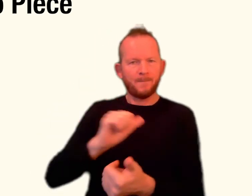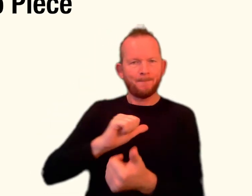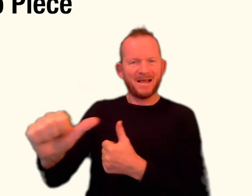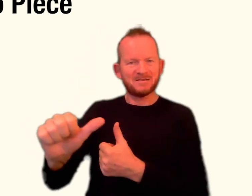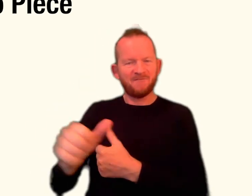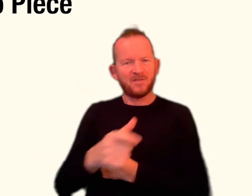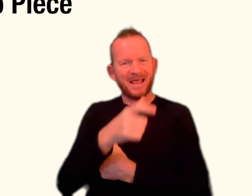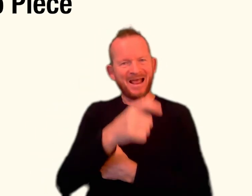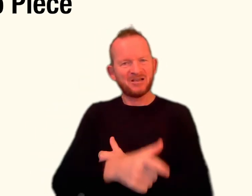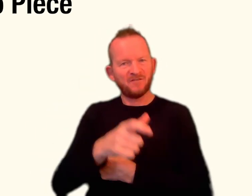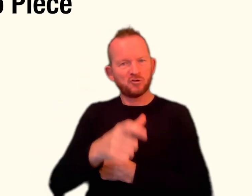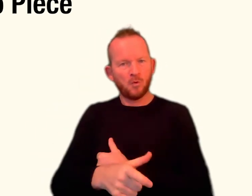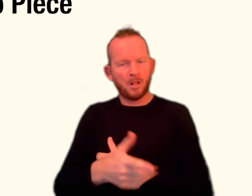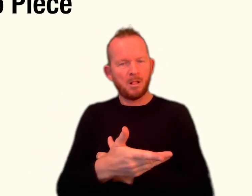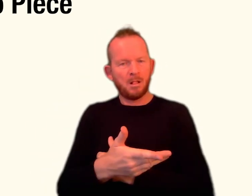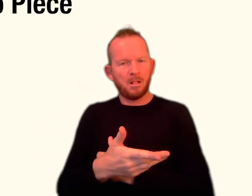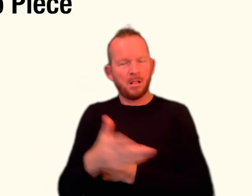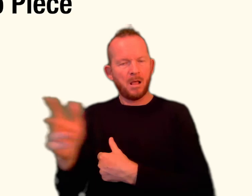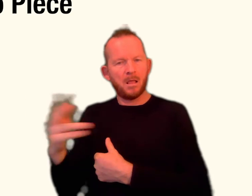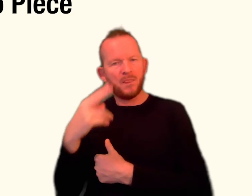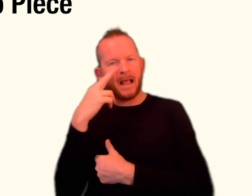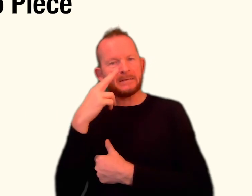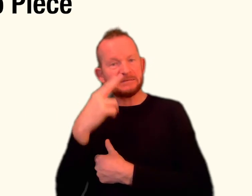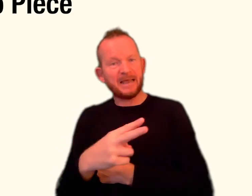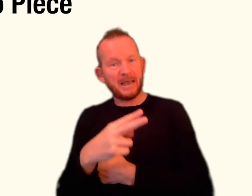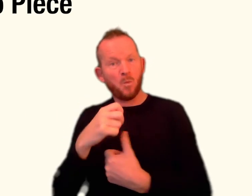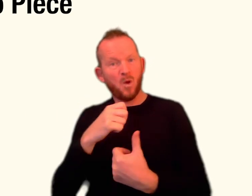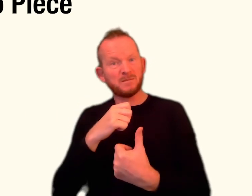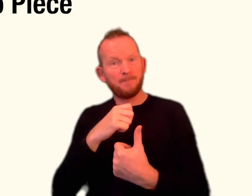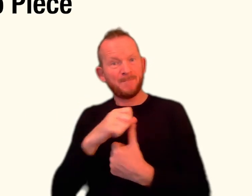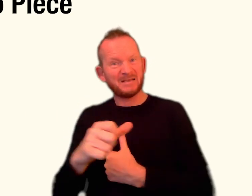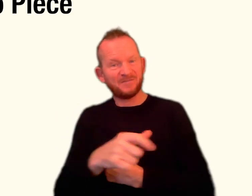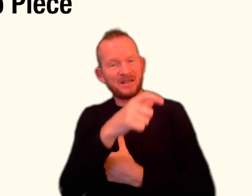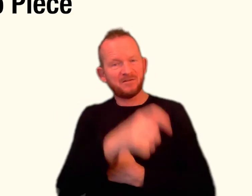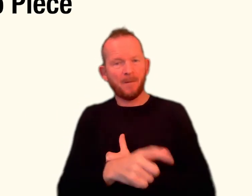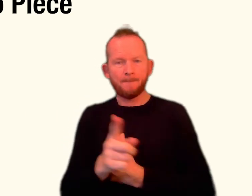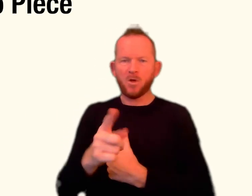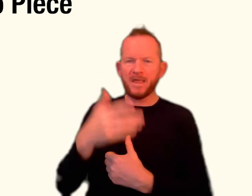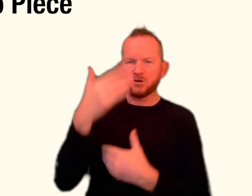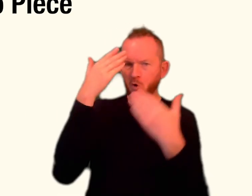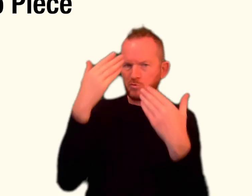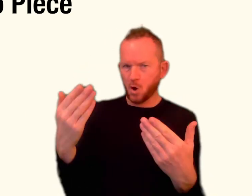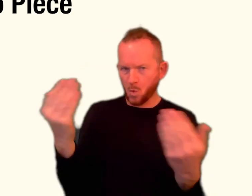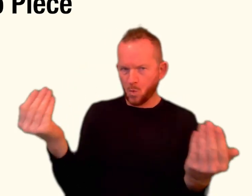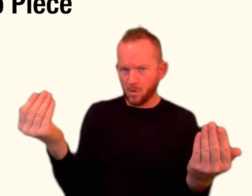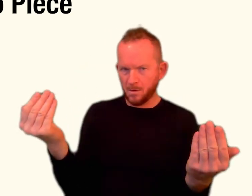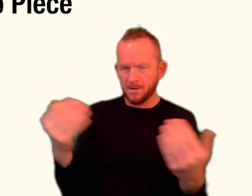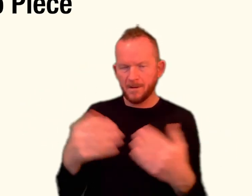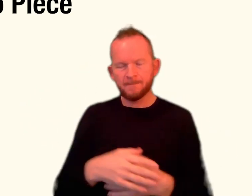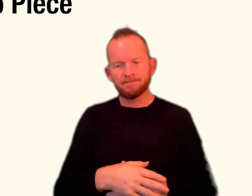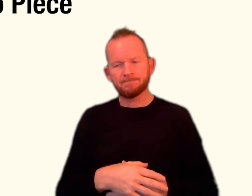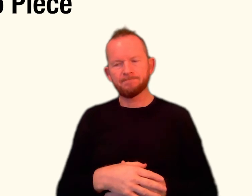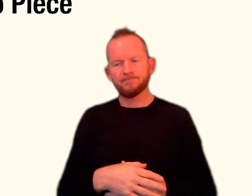the individual. They can perceive what's best for the individual, but they don't know.